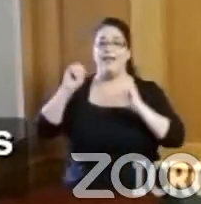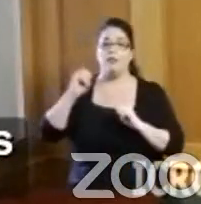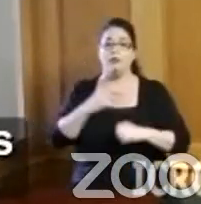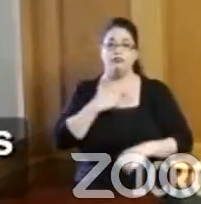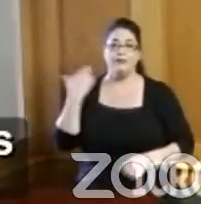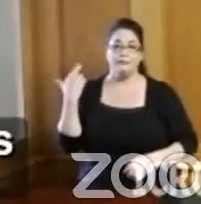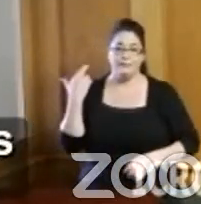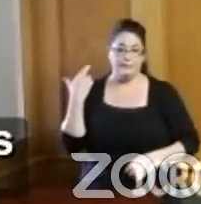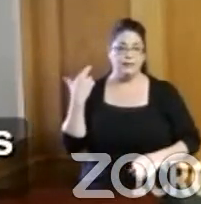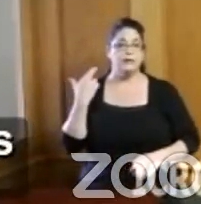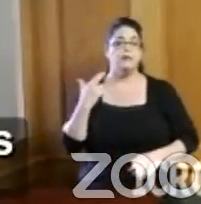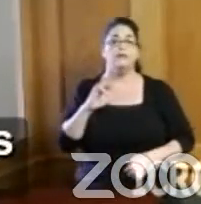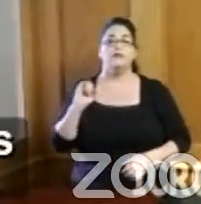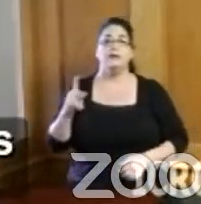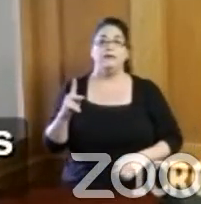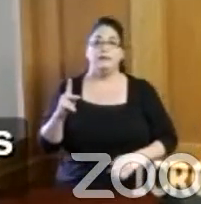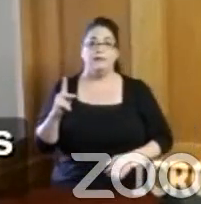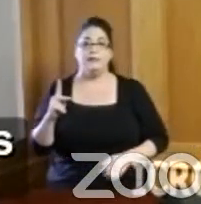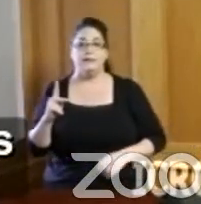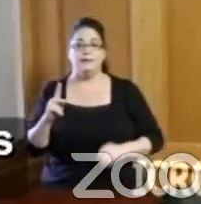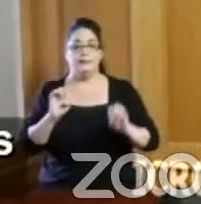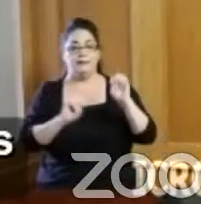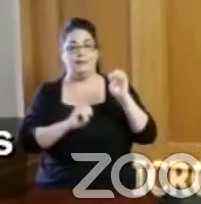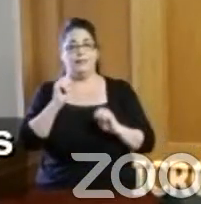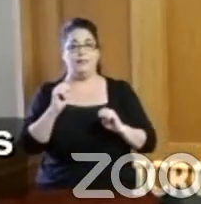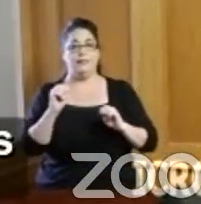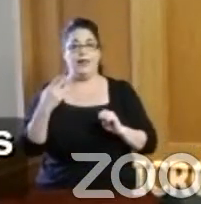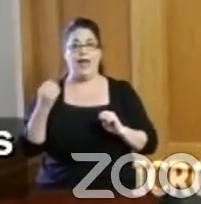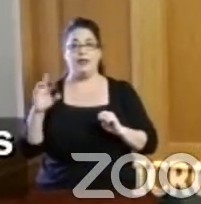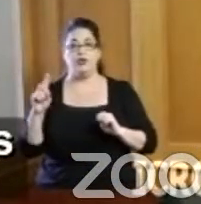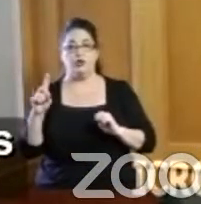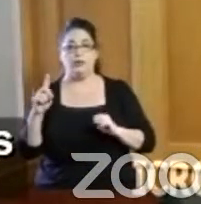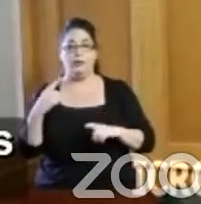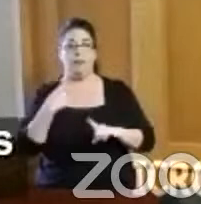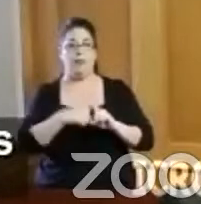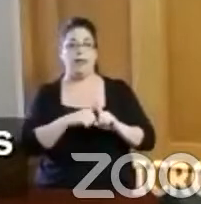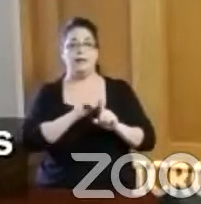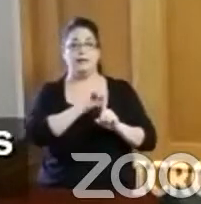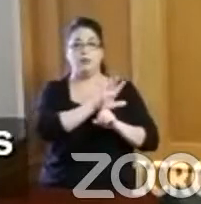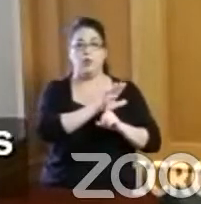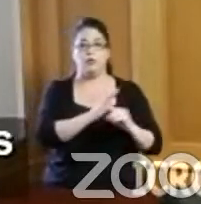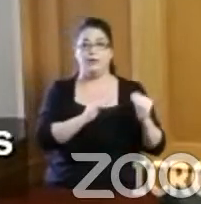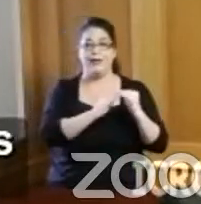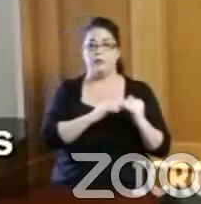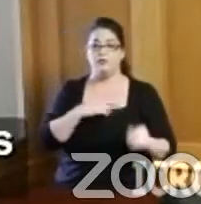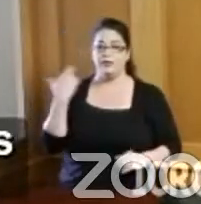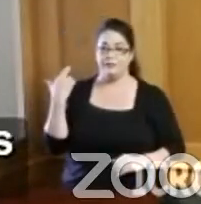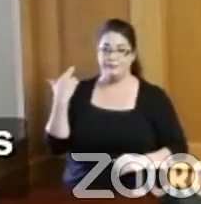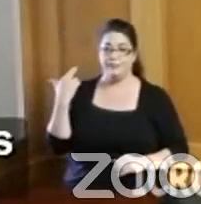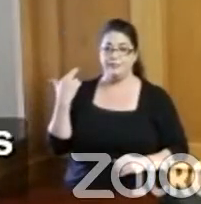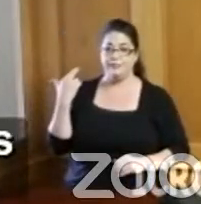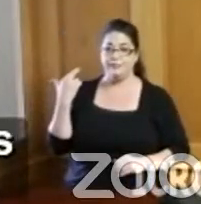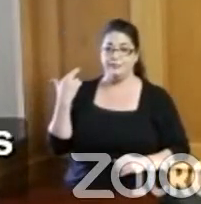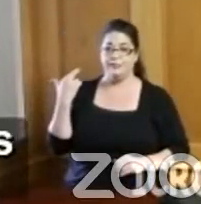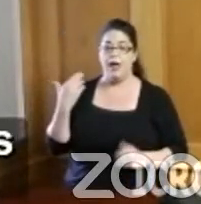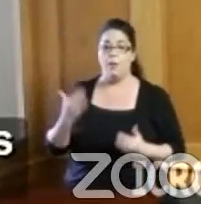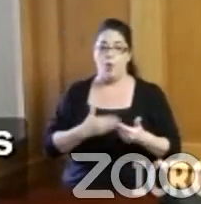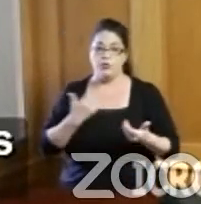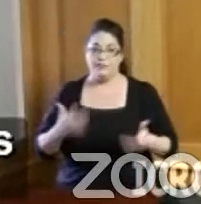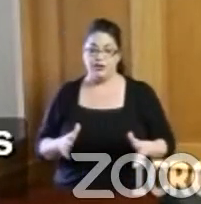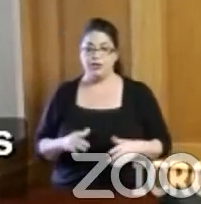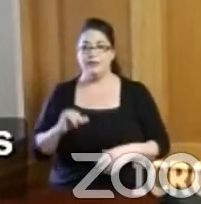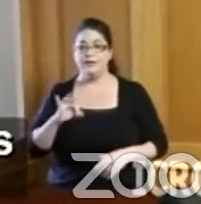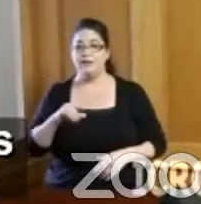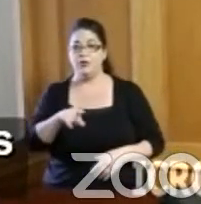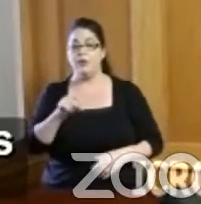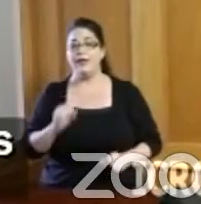always talked about was risk is hazard plus exposure equals risk. I'm almost done. If